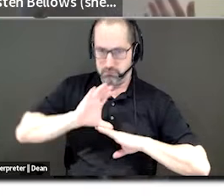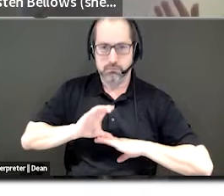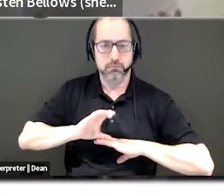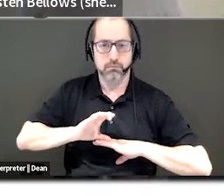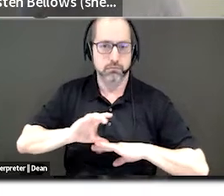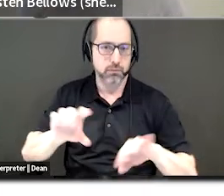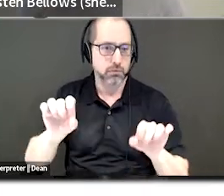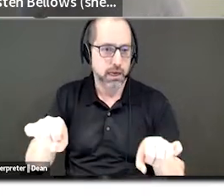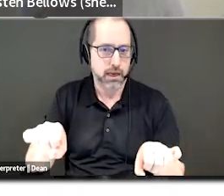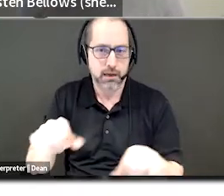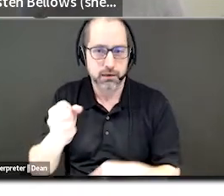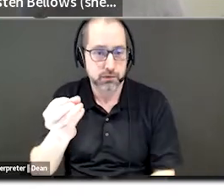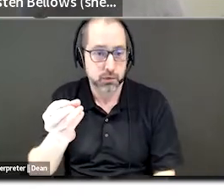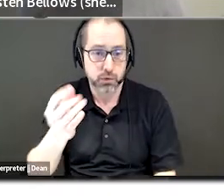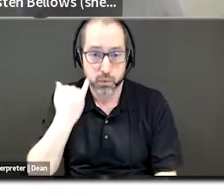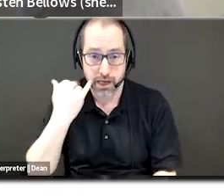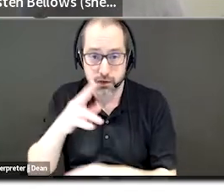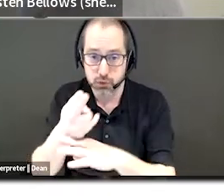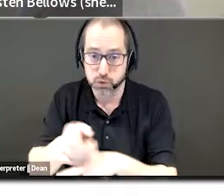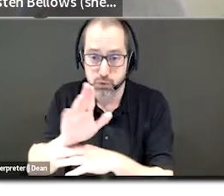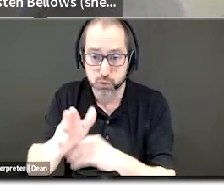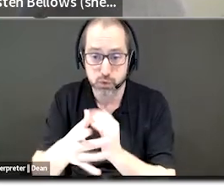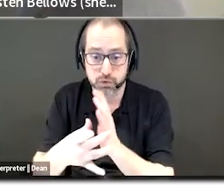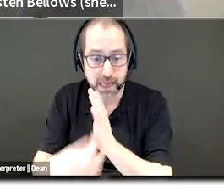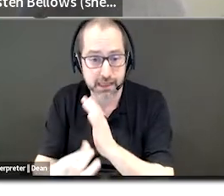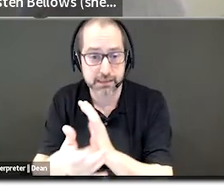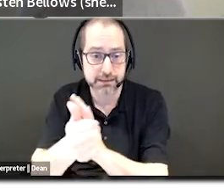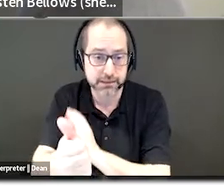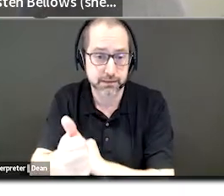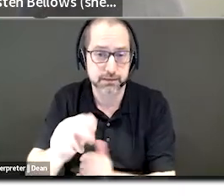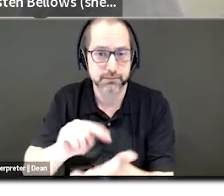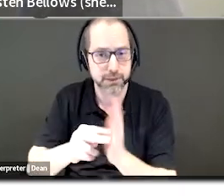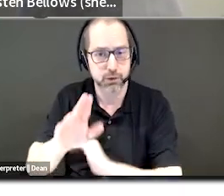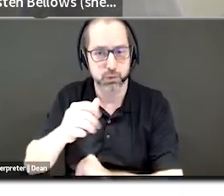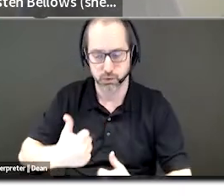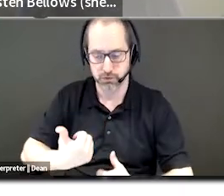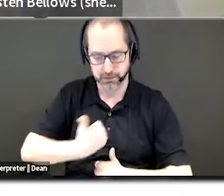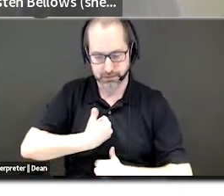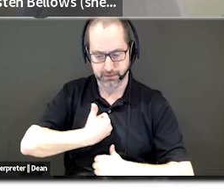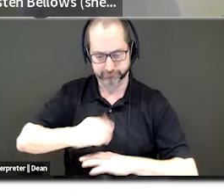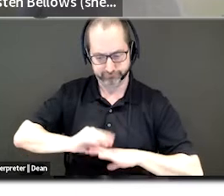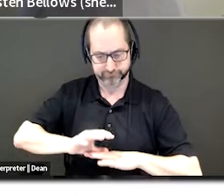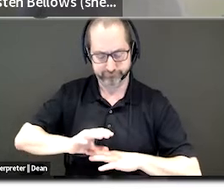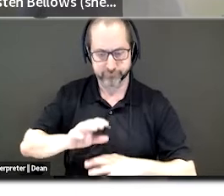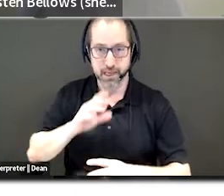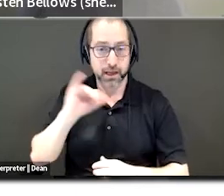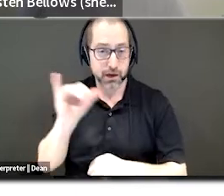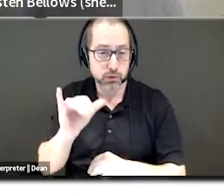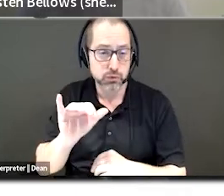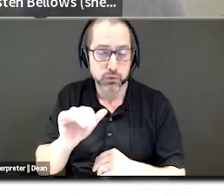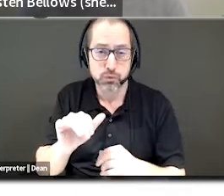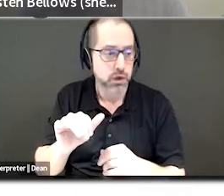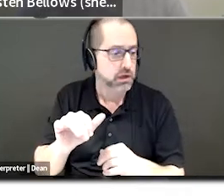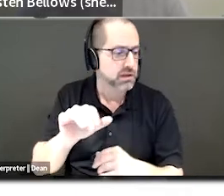and be good at something, which boosts our self-confidence and then also our self-efficacy. So that's our ability to